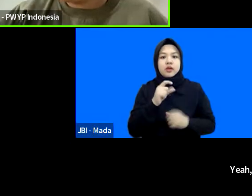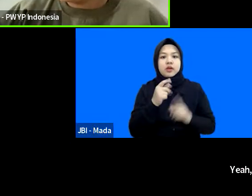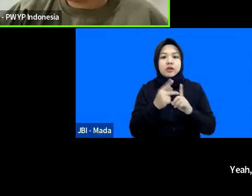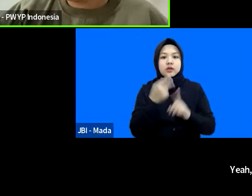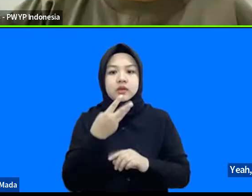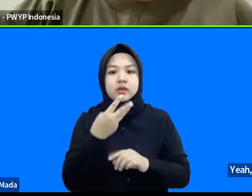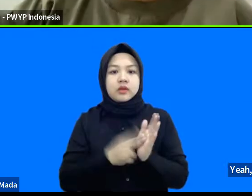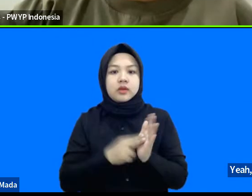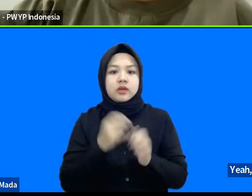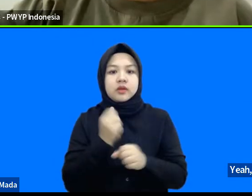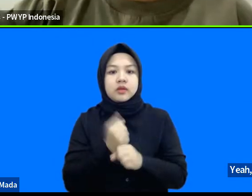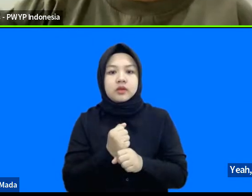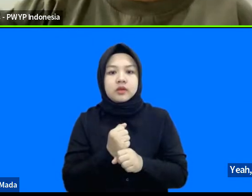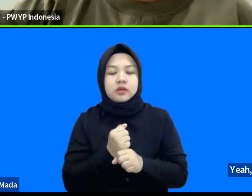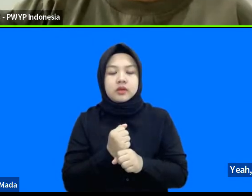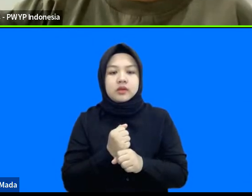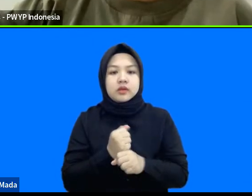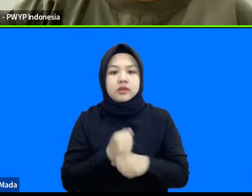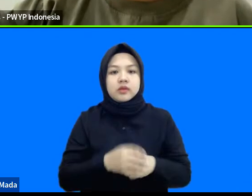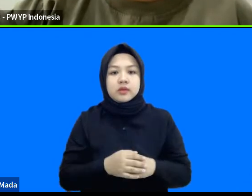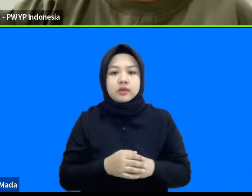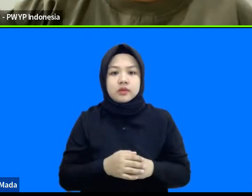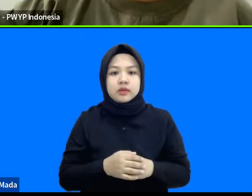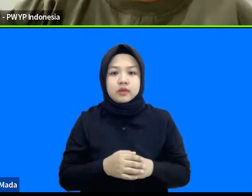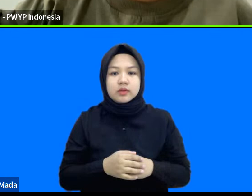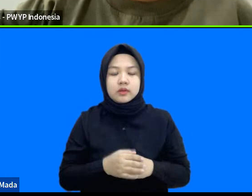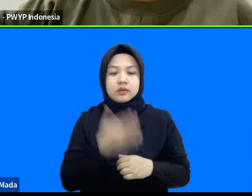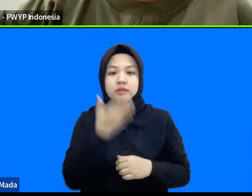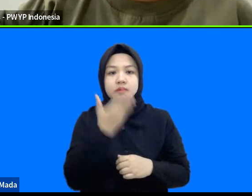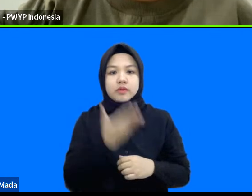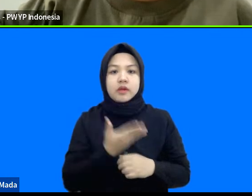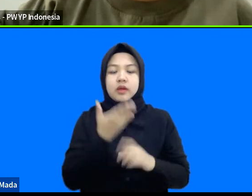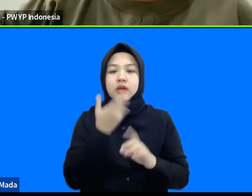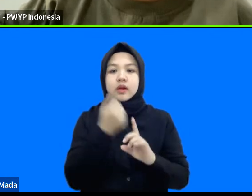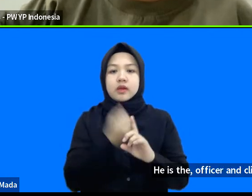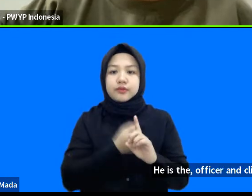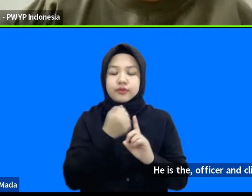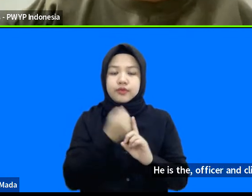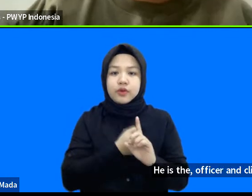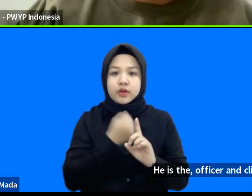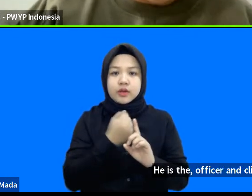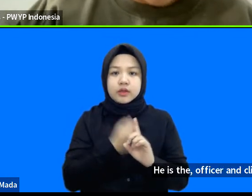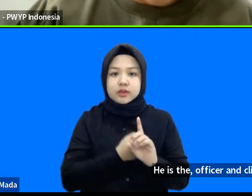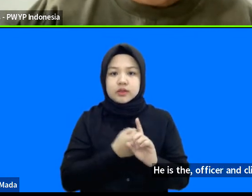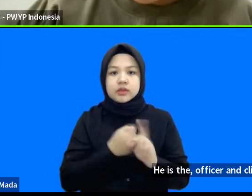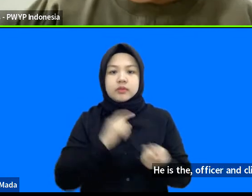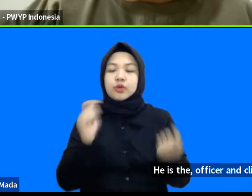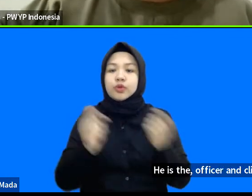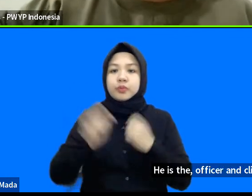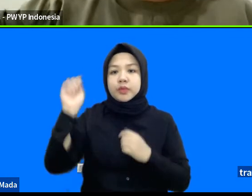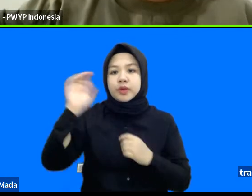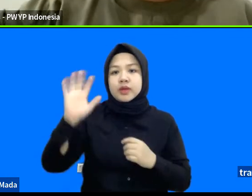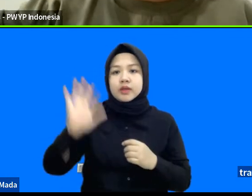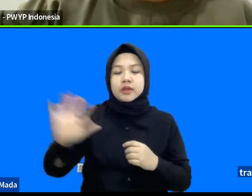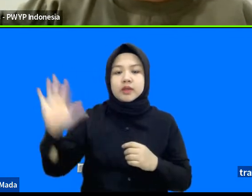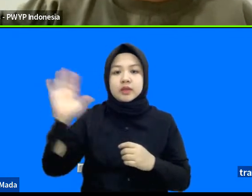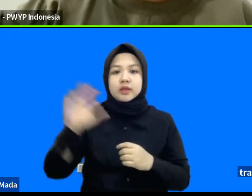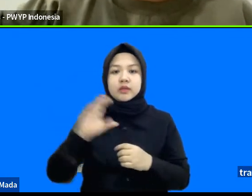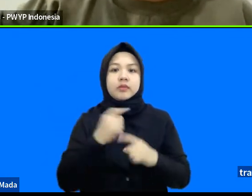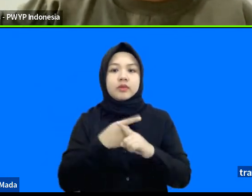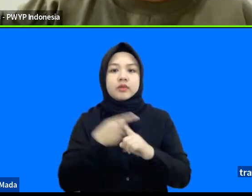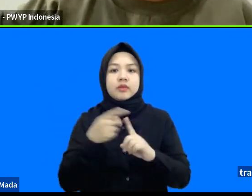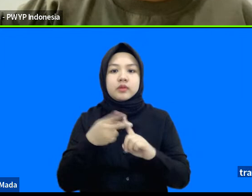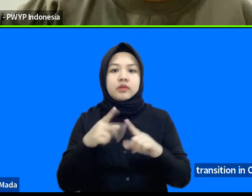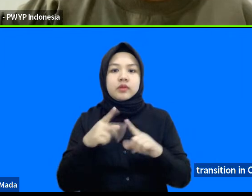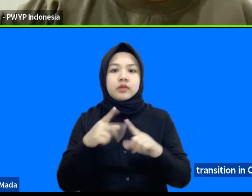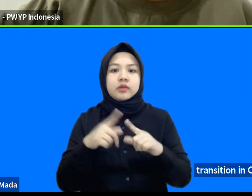the advocacy officer in climate change and energy transition in Oxfam in Philippines. And also the second